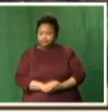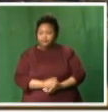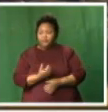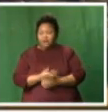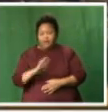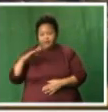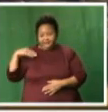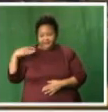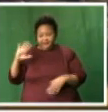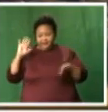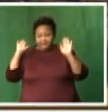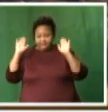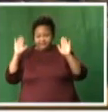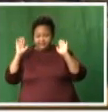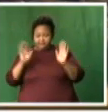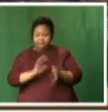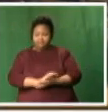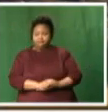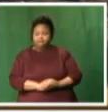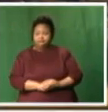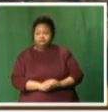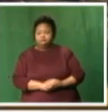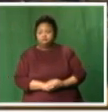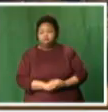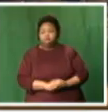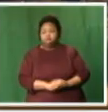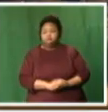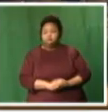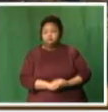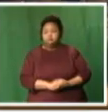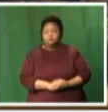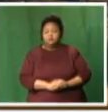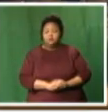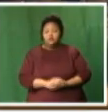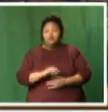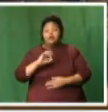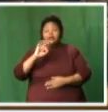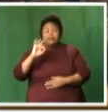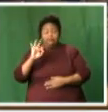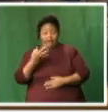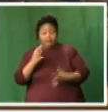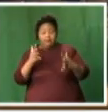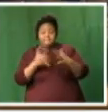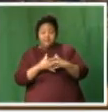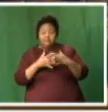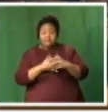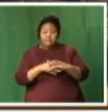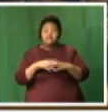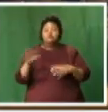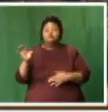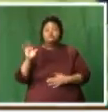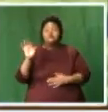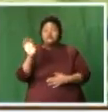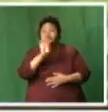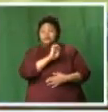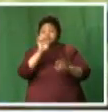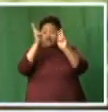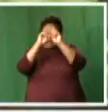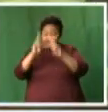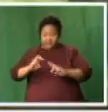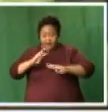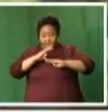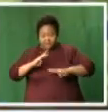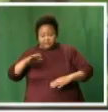Letichamuka ngaphandle kwakuleli sigaba sesithathu setingcogcodo kuletha kuthula e-East Africa licalile lapho khona